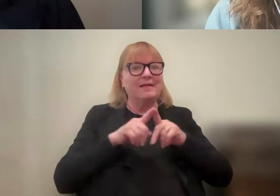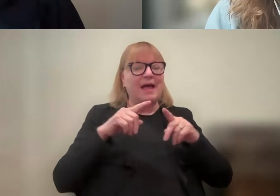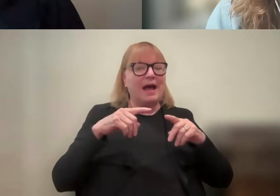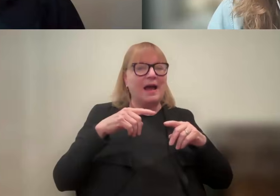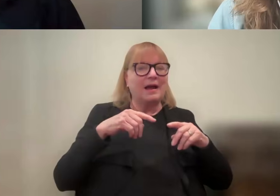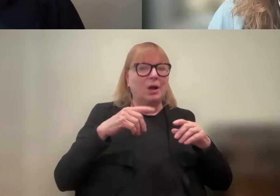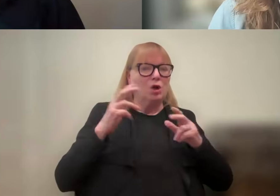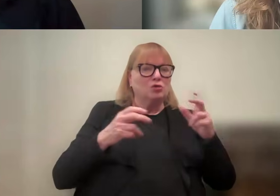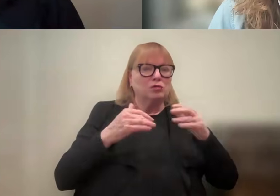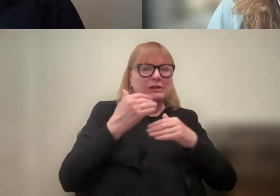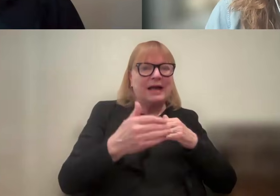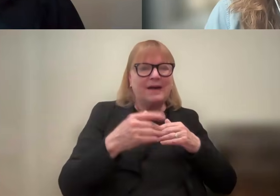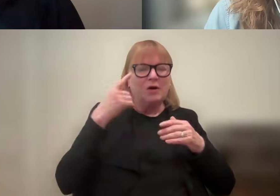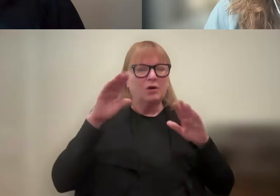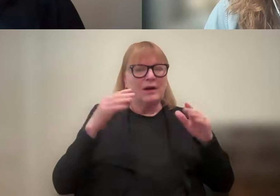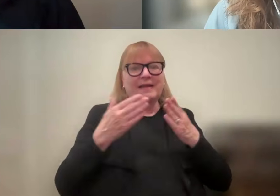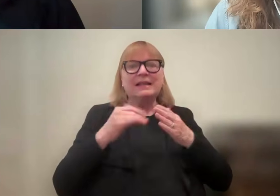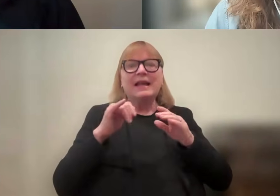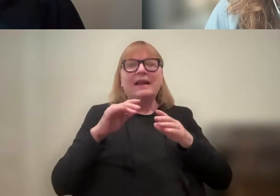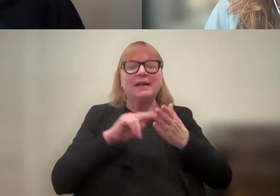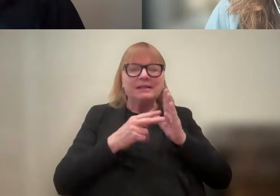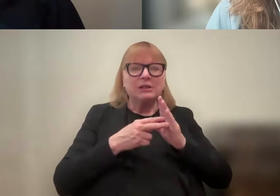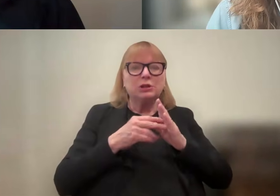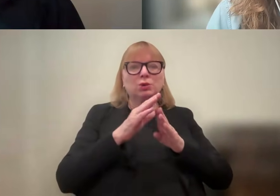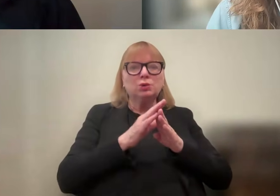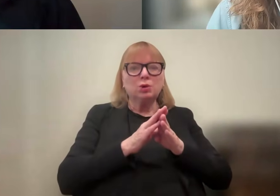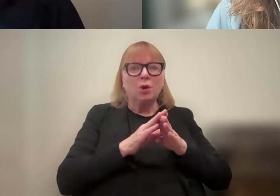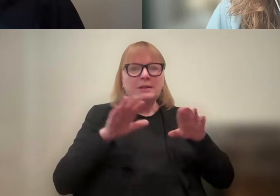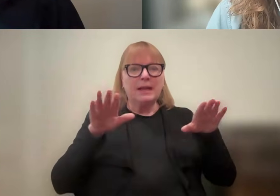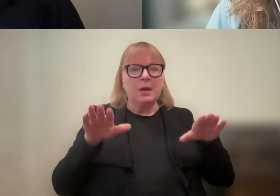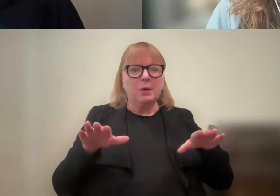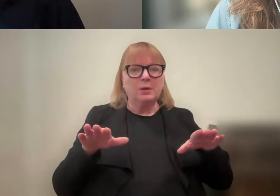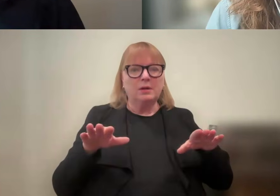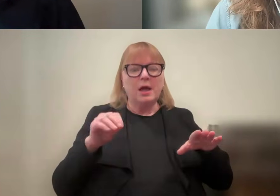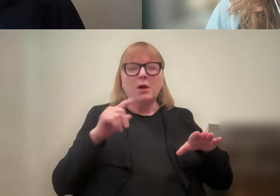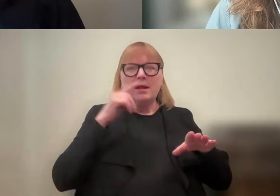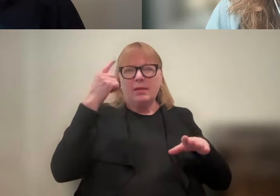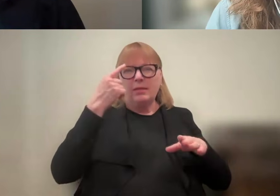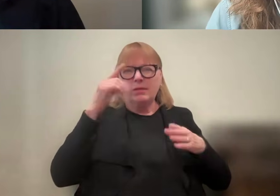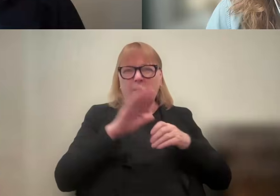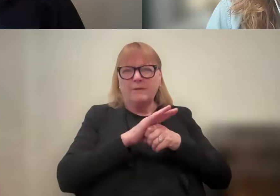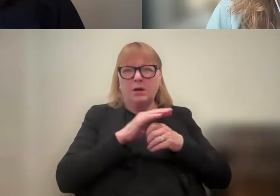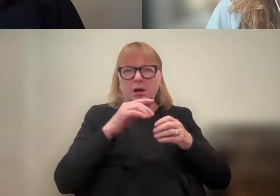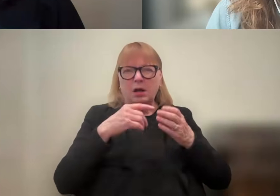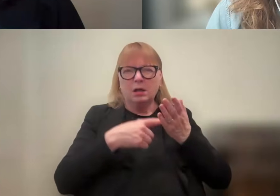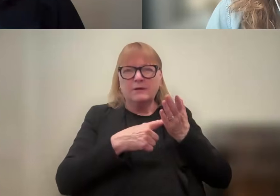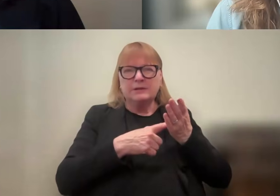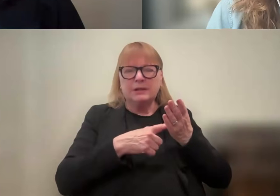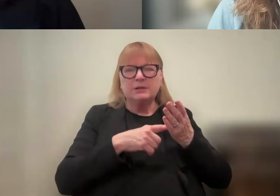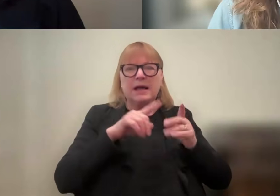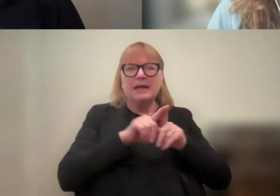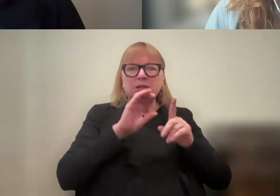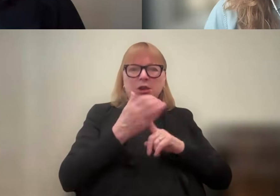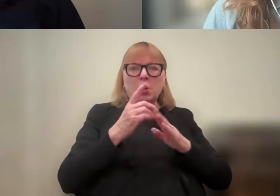things. I think if there was an intentional slowing down and real thoughtful conversation as a culture around what